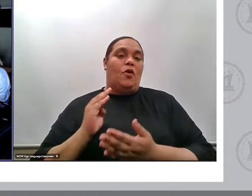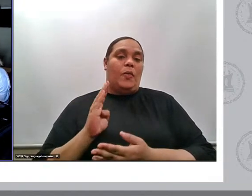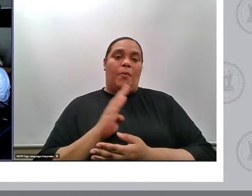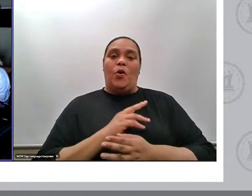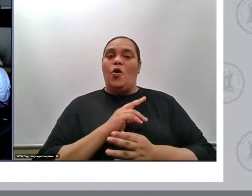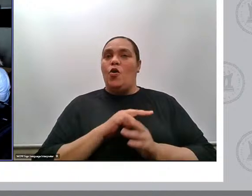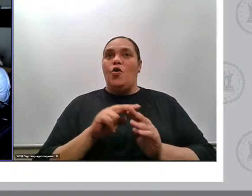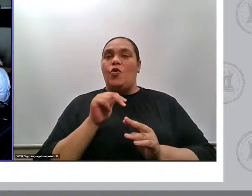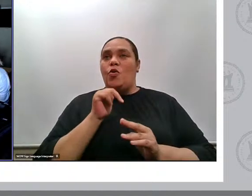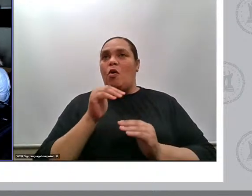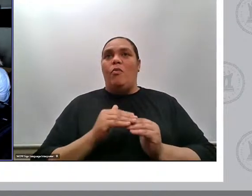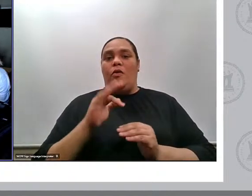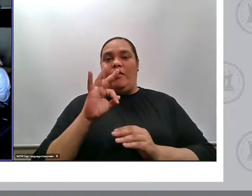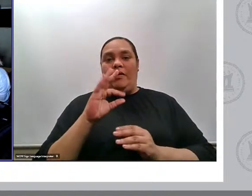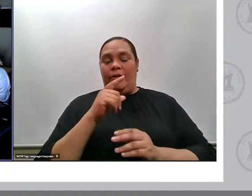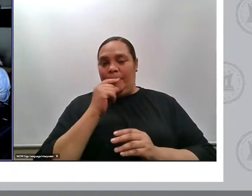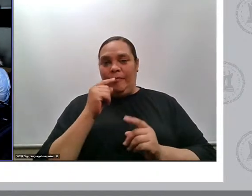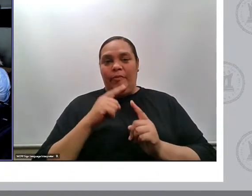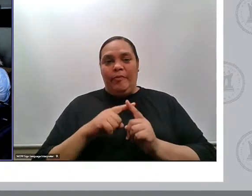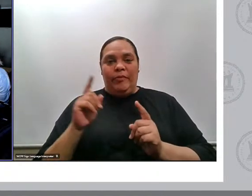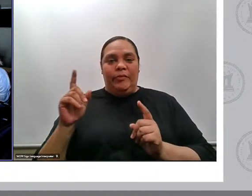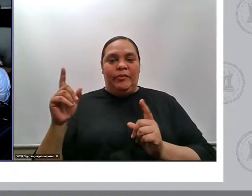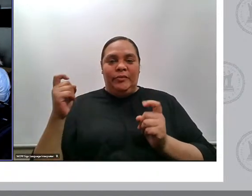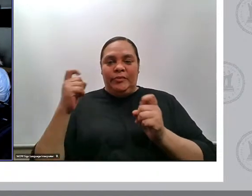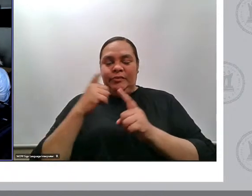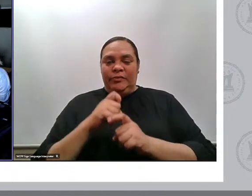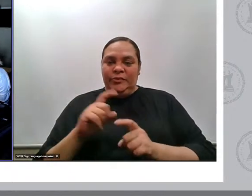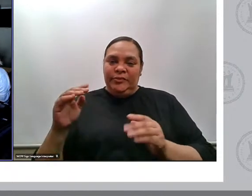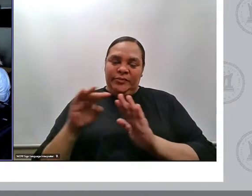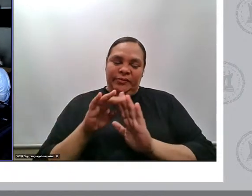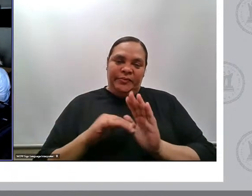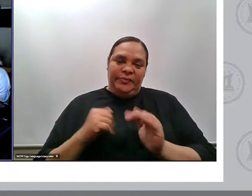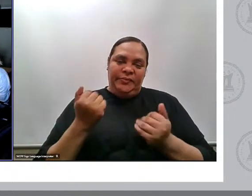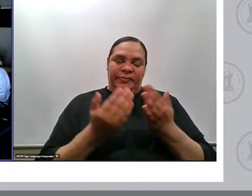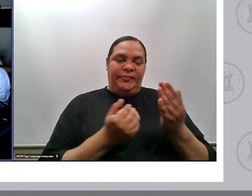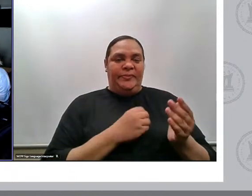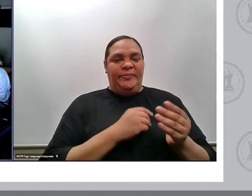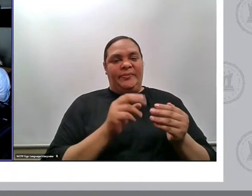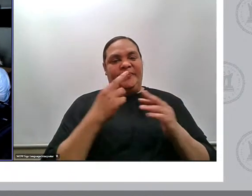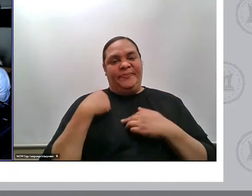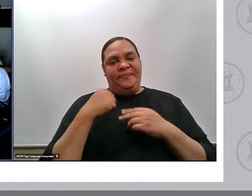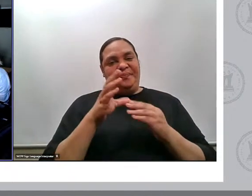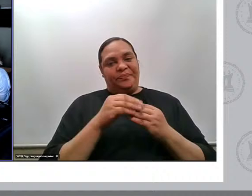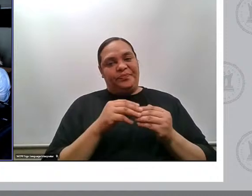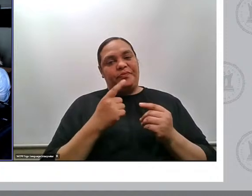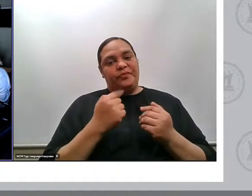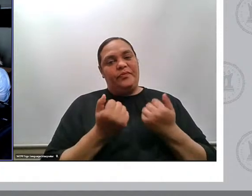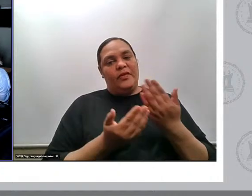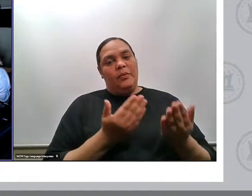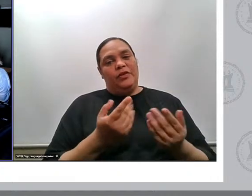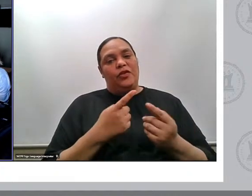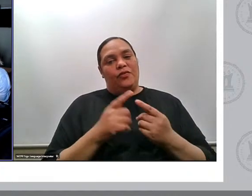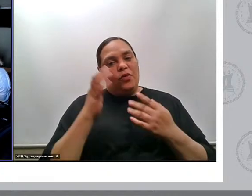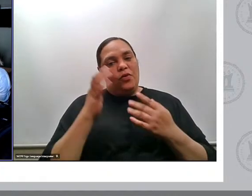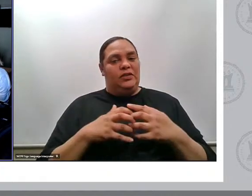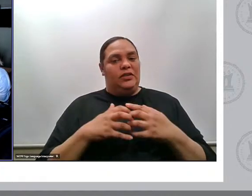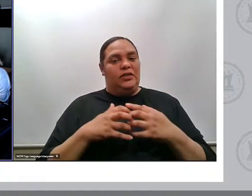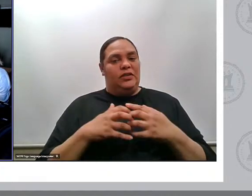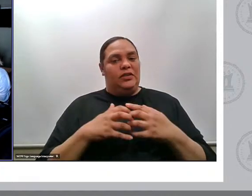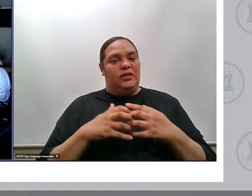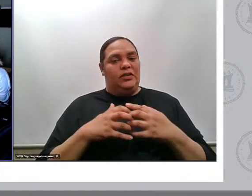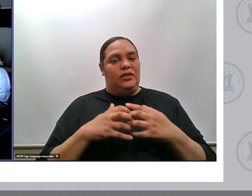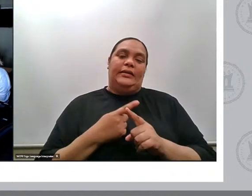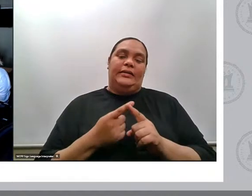less than 3 names, together with a comprehensive list of all the applicants to the responsible member for submission for consideration by the